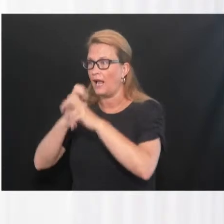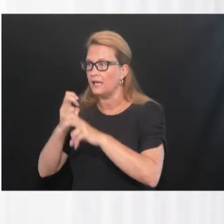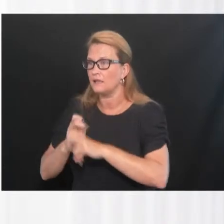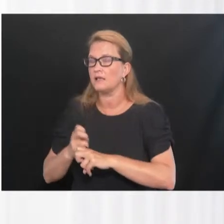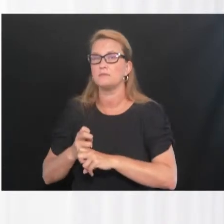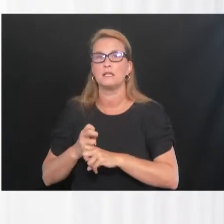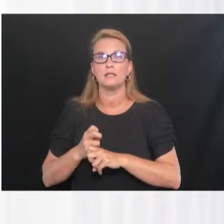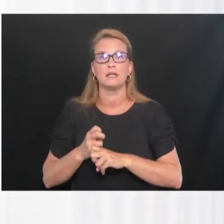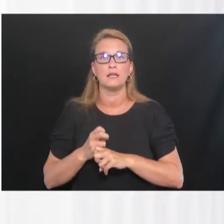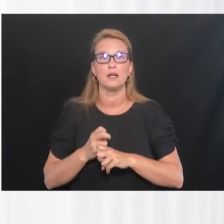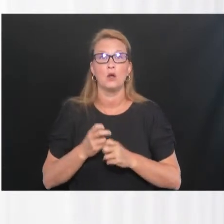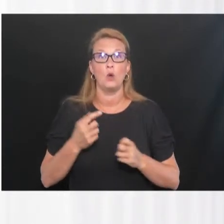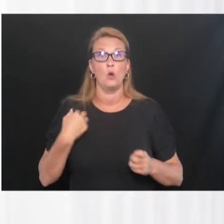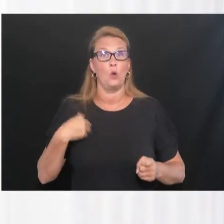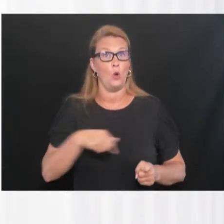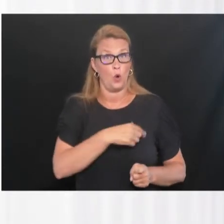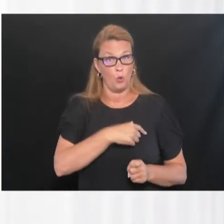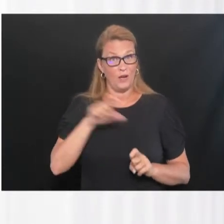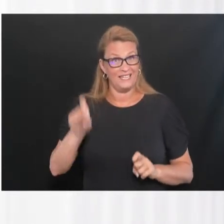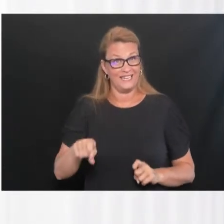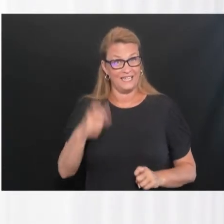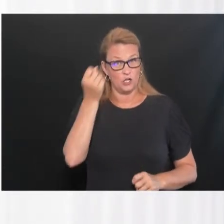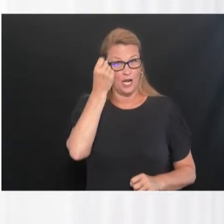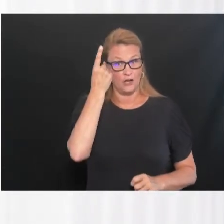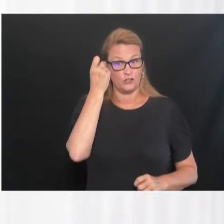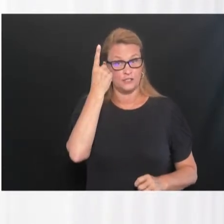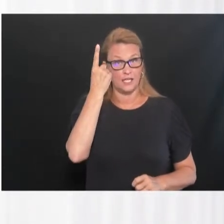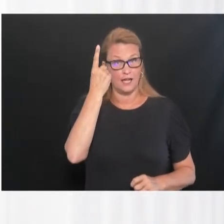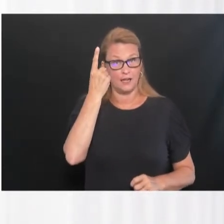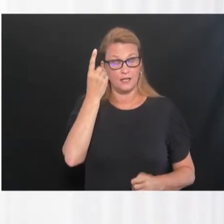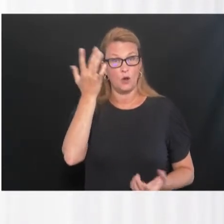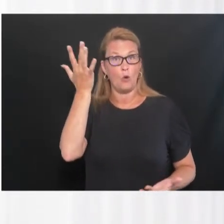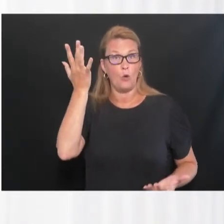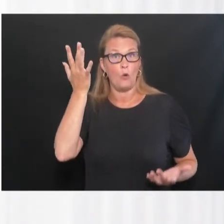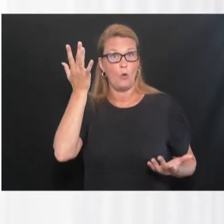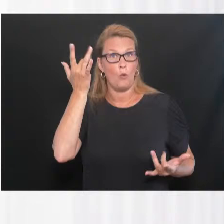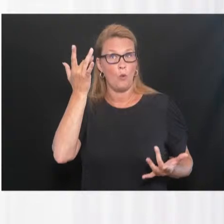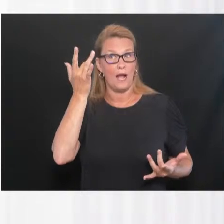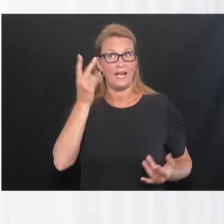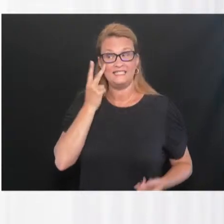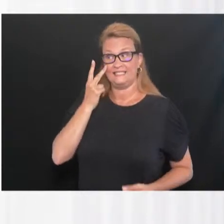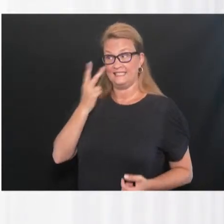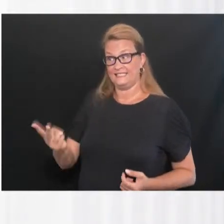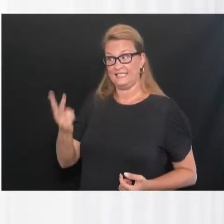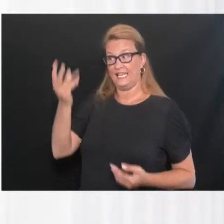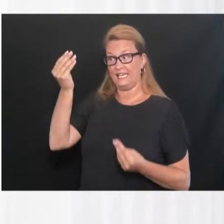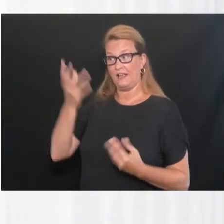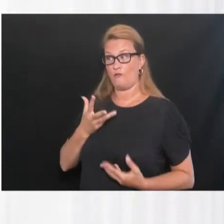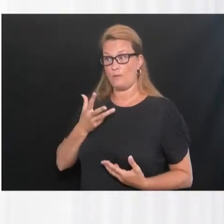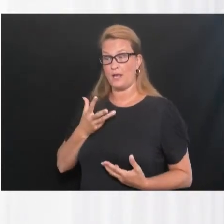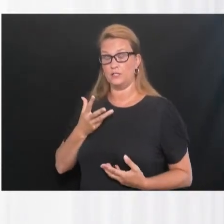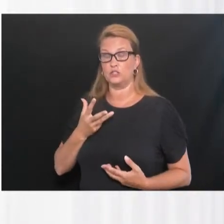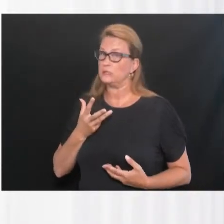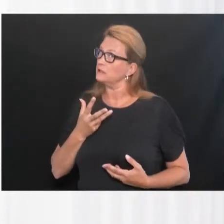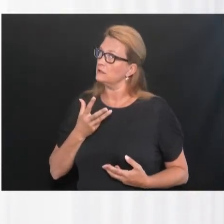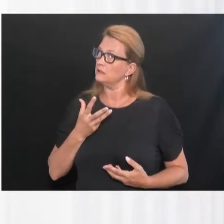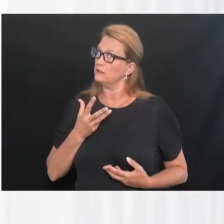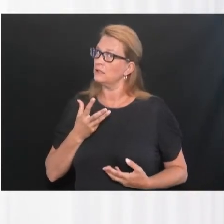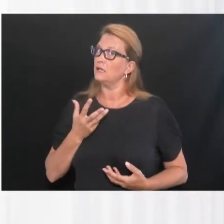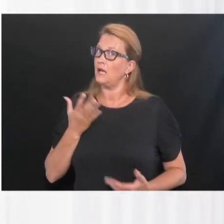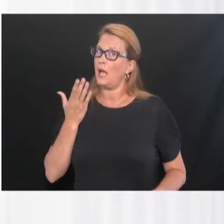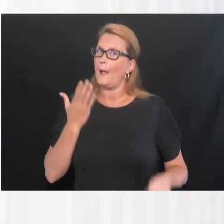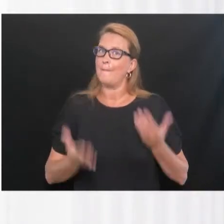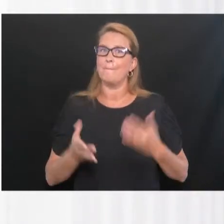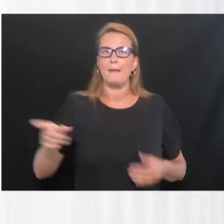of us, we all need to understand that that's a result of him seeing information that maybe we generally in the public